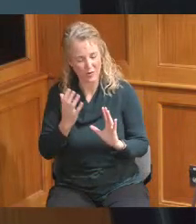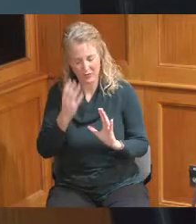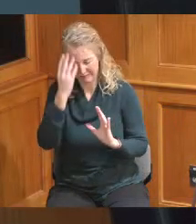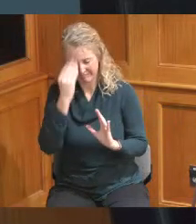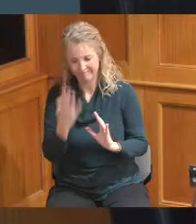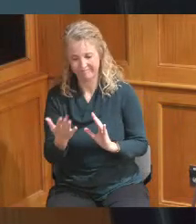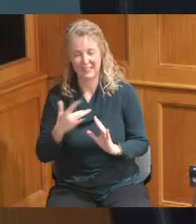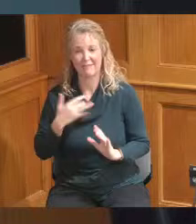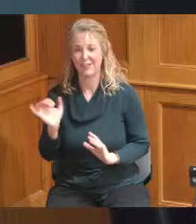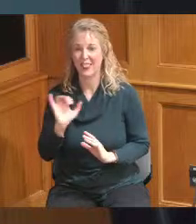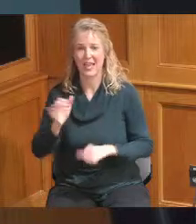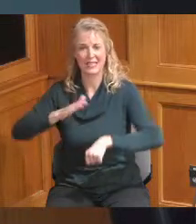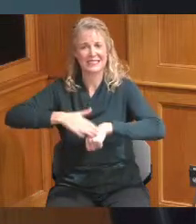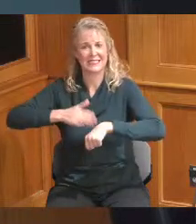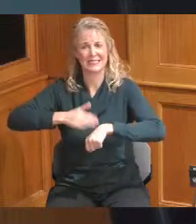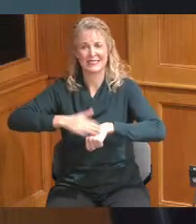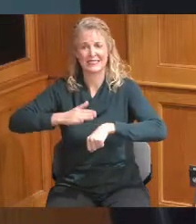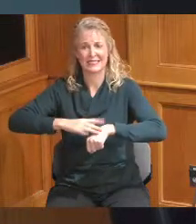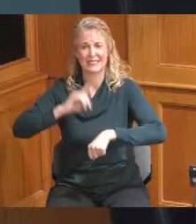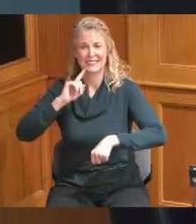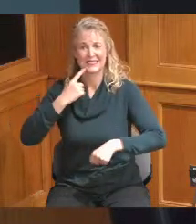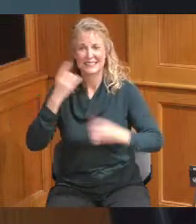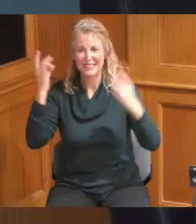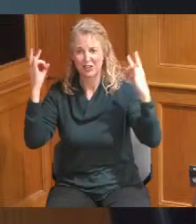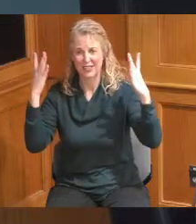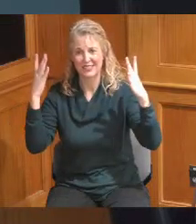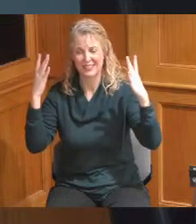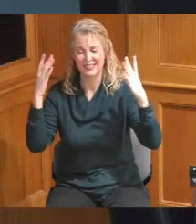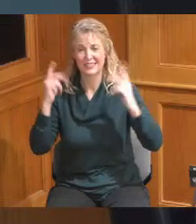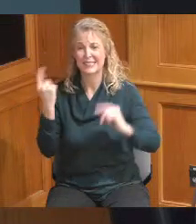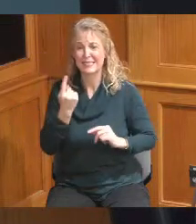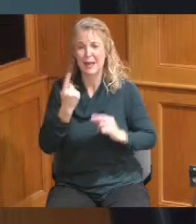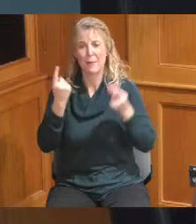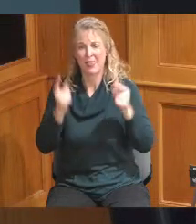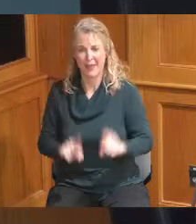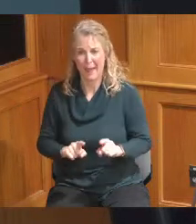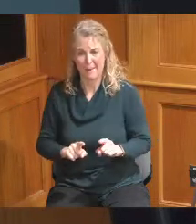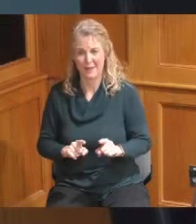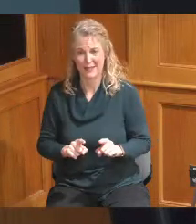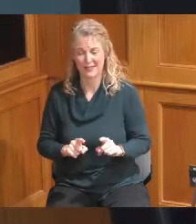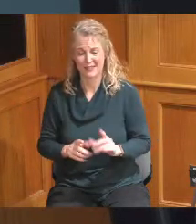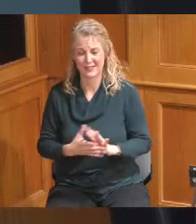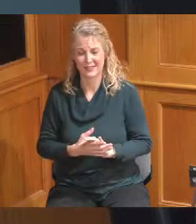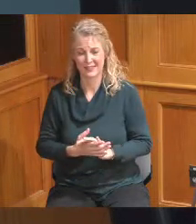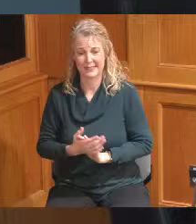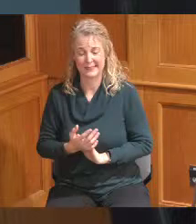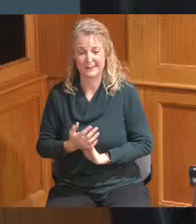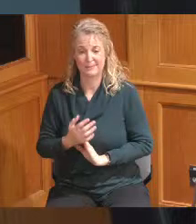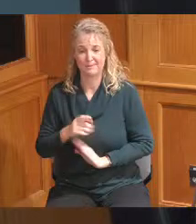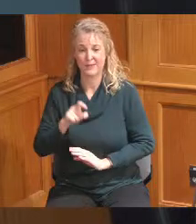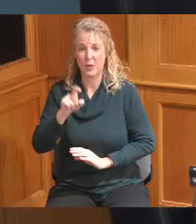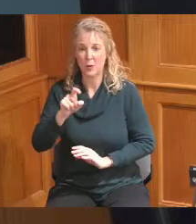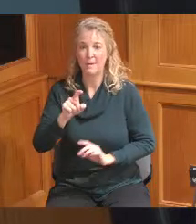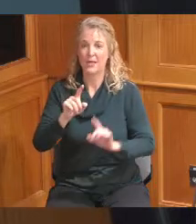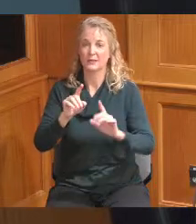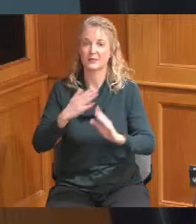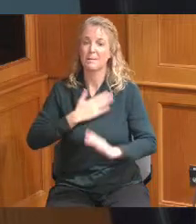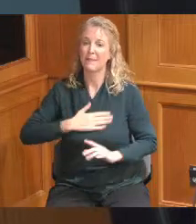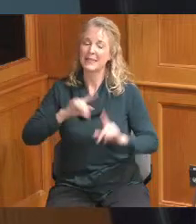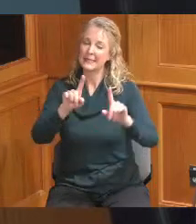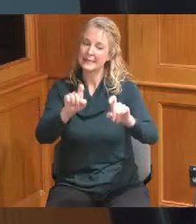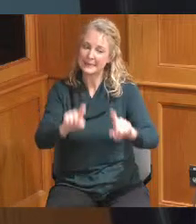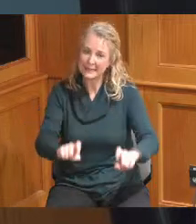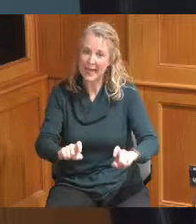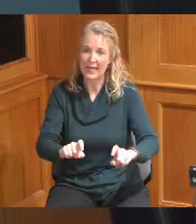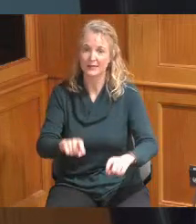like a red flag warning to individuals in this community that something's going on, and people need to be testing. They need to